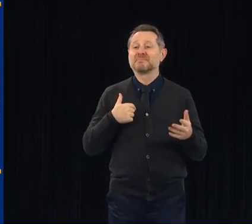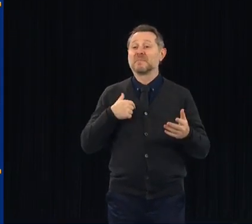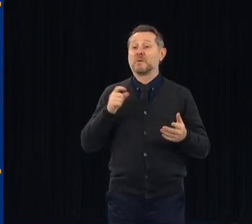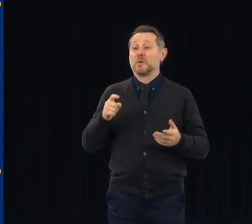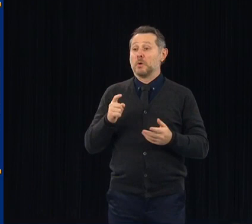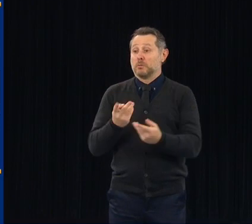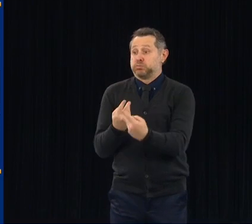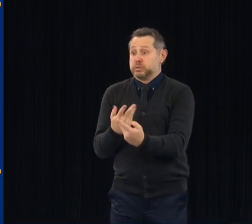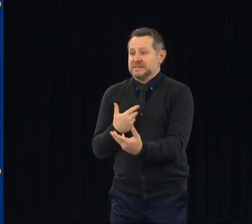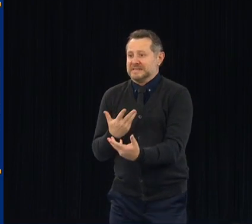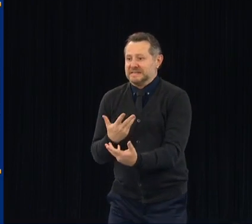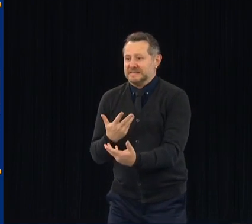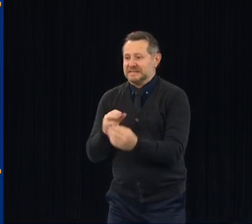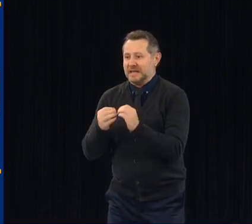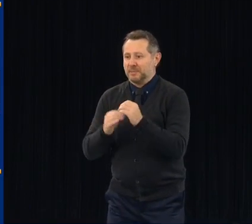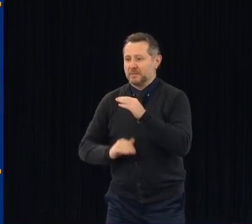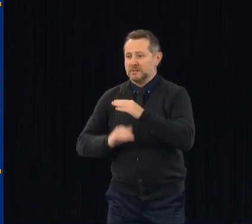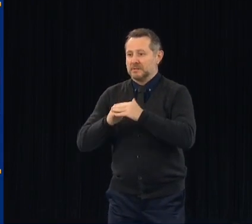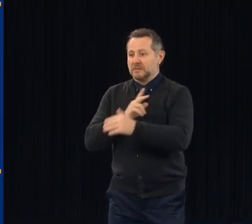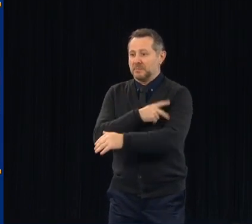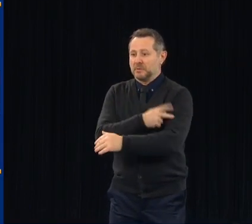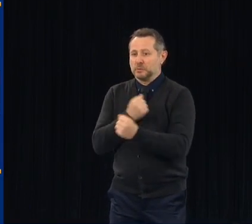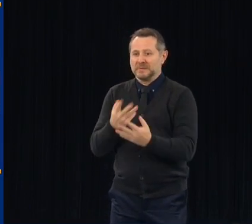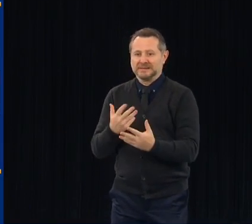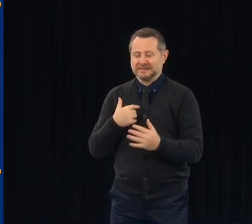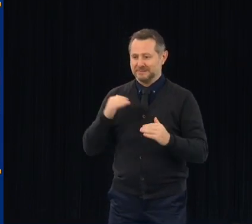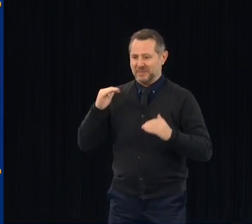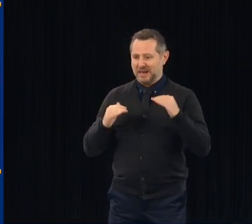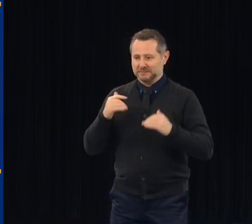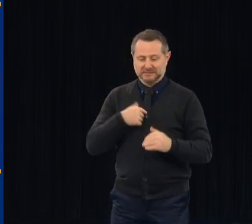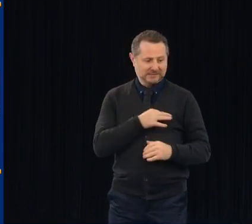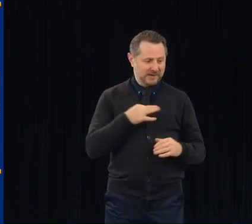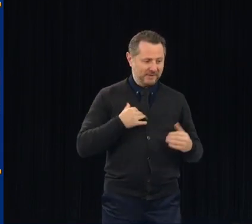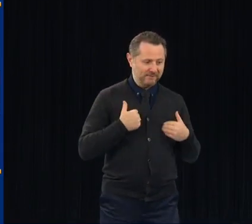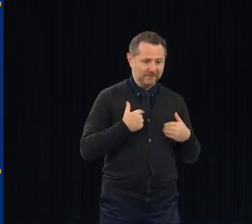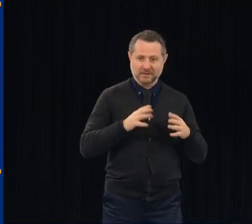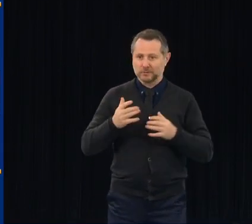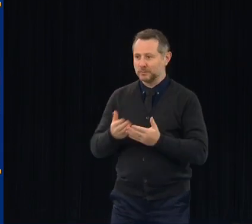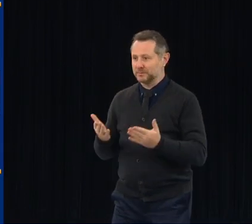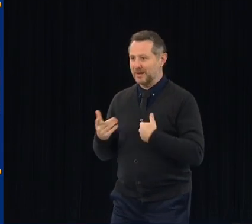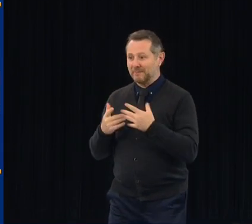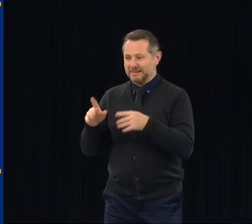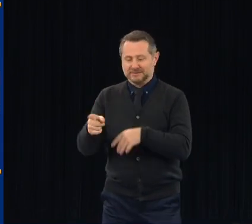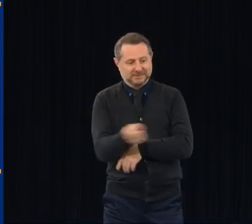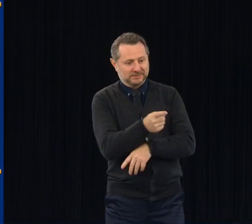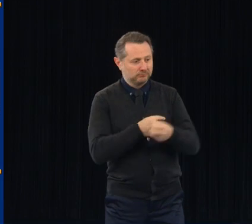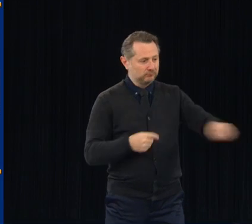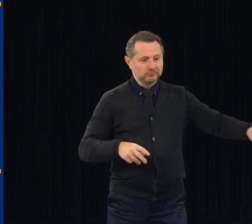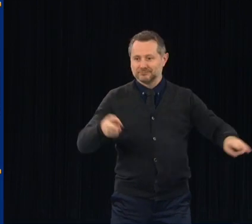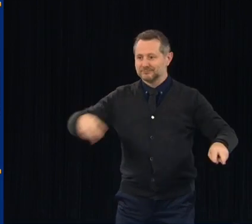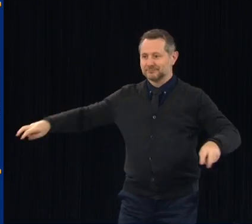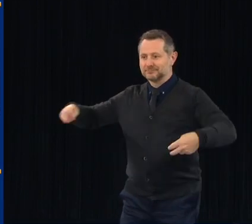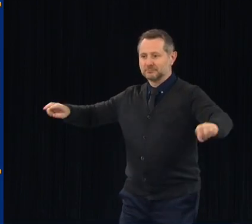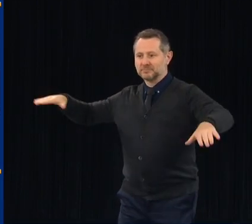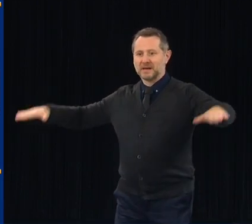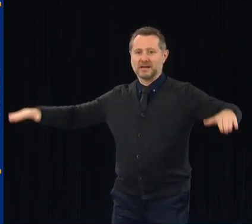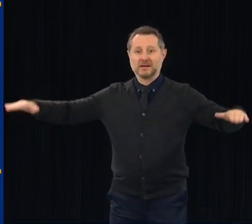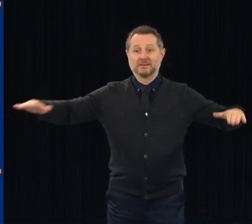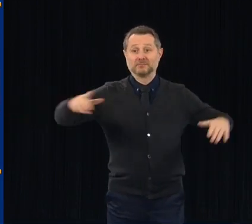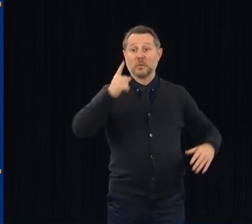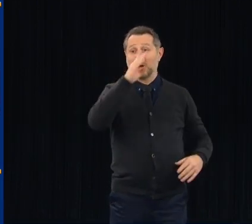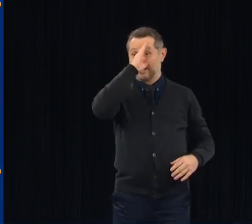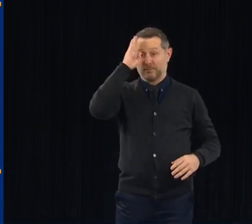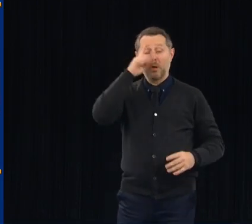load among all of these hospitals. So if one hospital starts to get high or has a projected